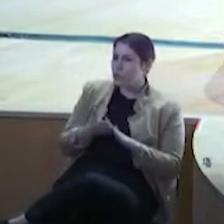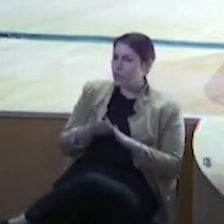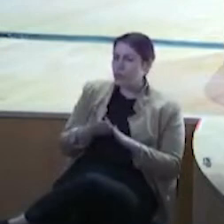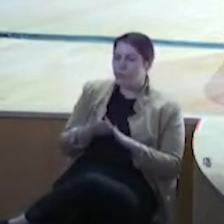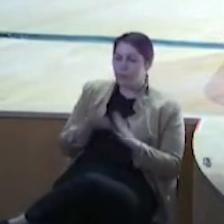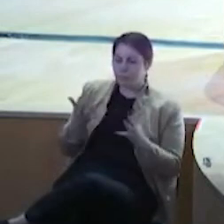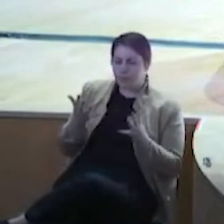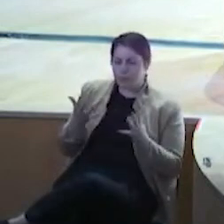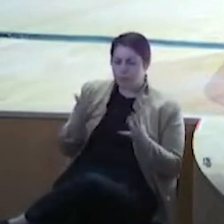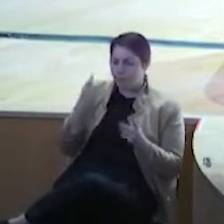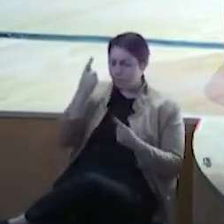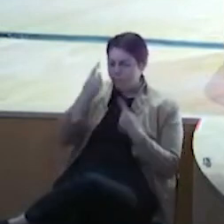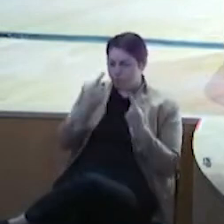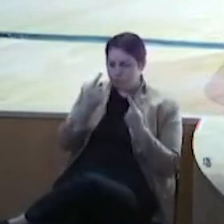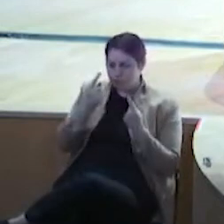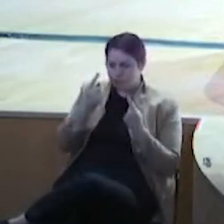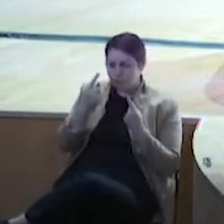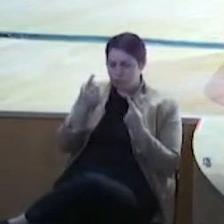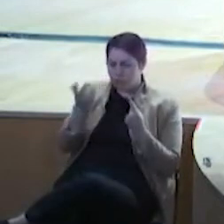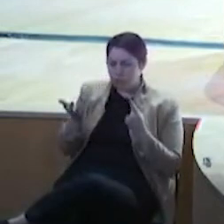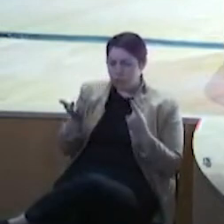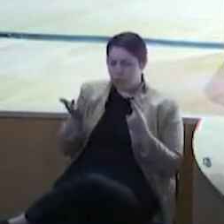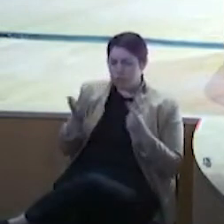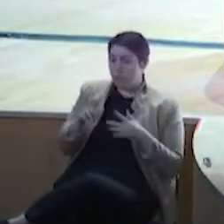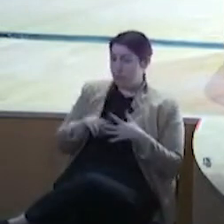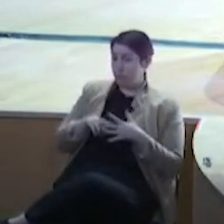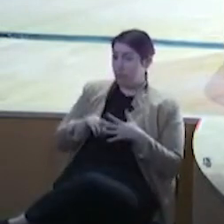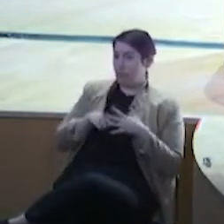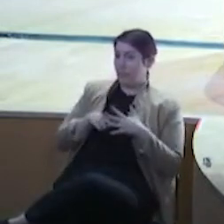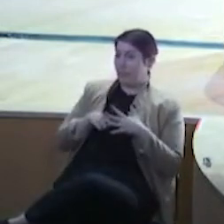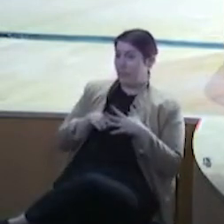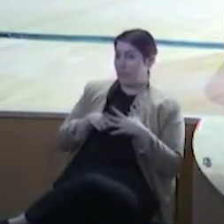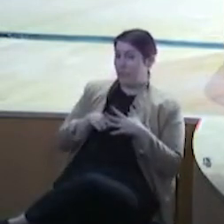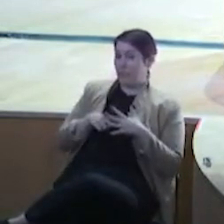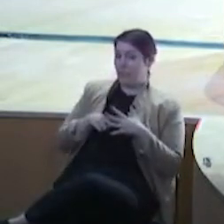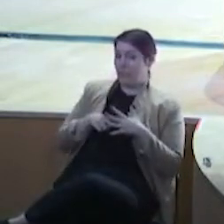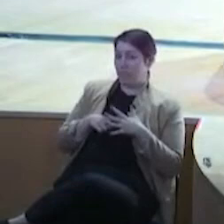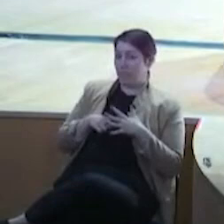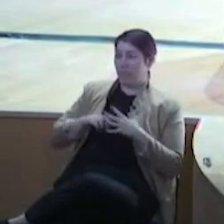In the beginning, we traveled extensively.